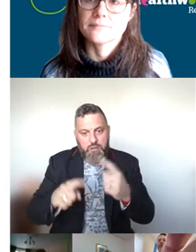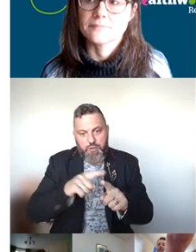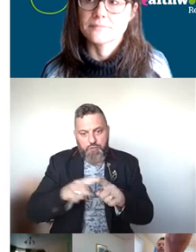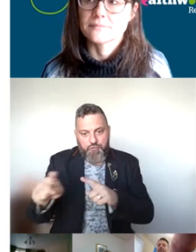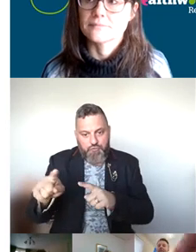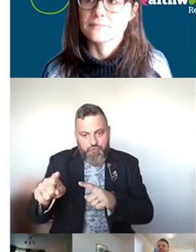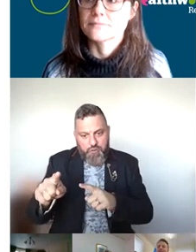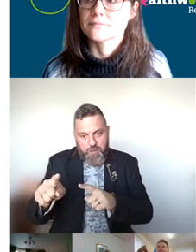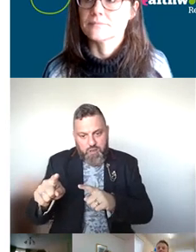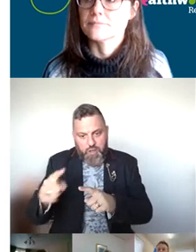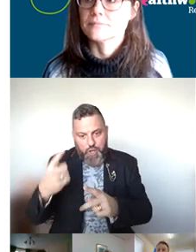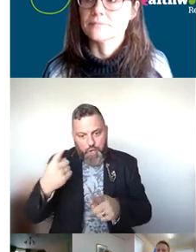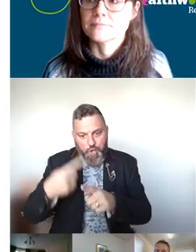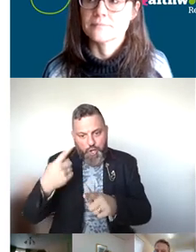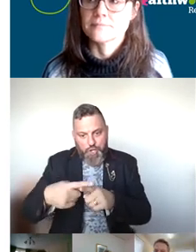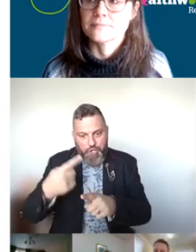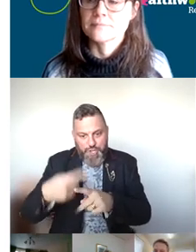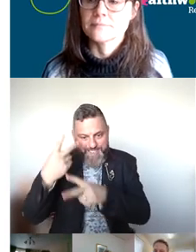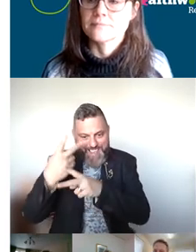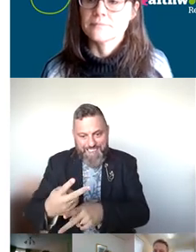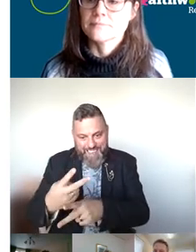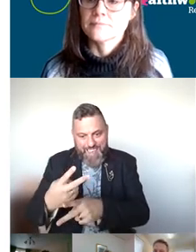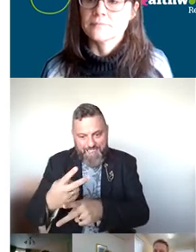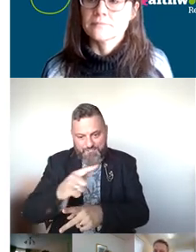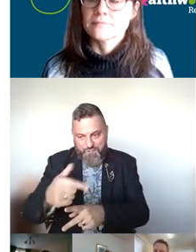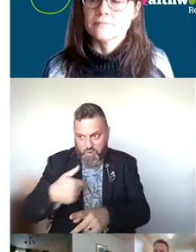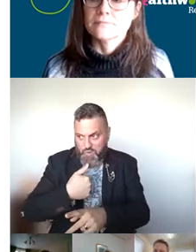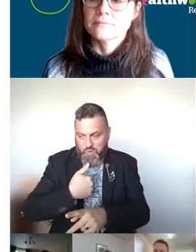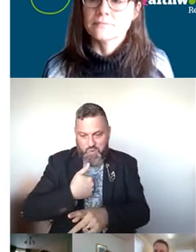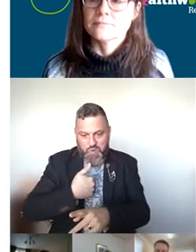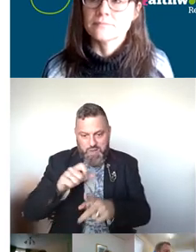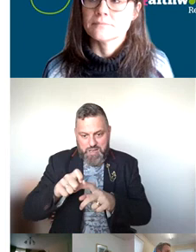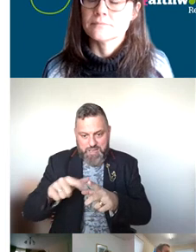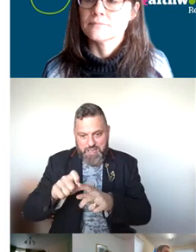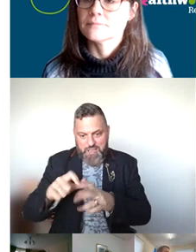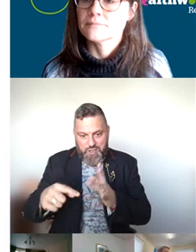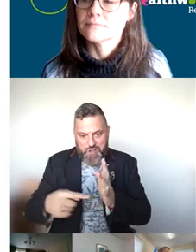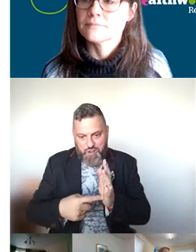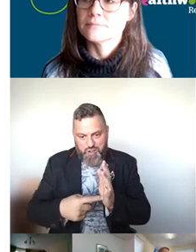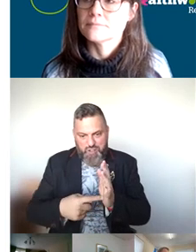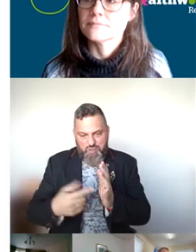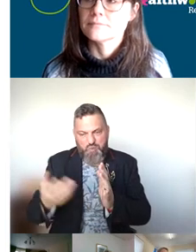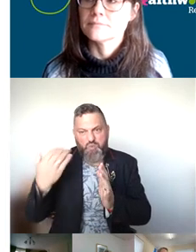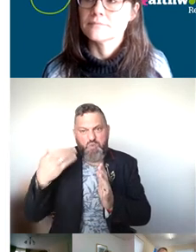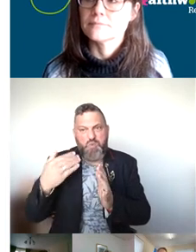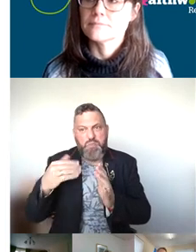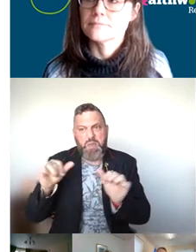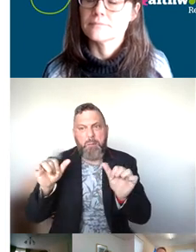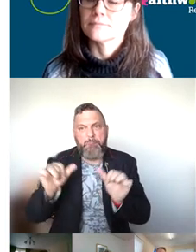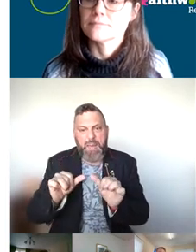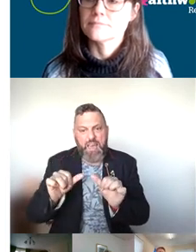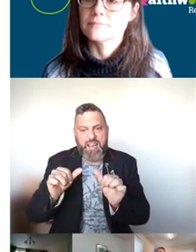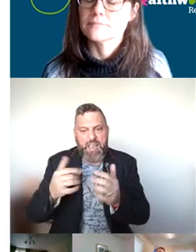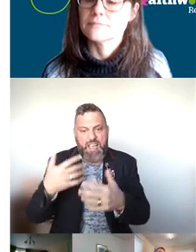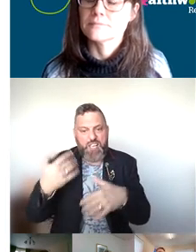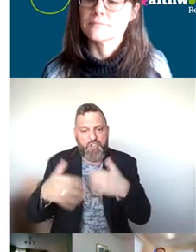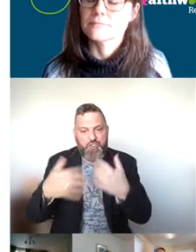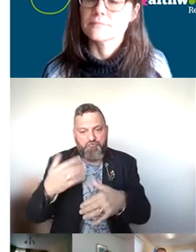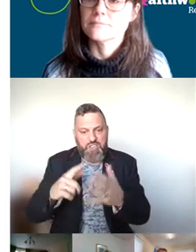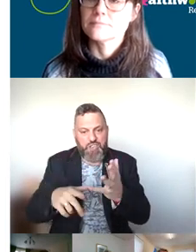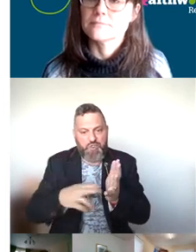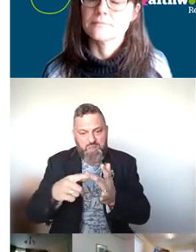some kind of urgent care facility in Didcot for our growing population. We used to have a minor injuries unit. It was fairly basic, I think. It